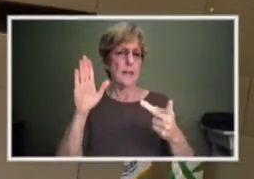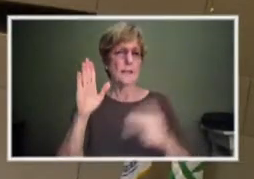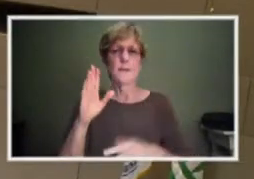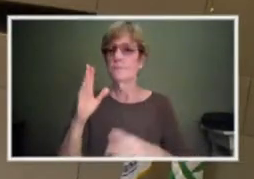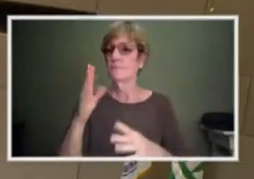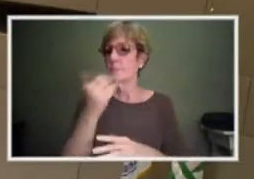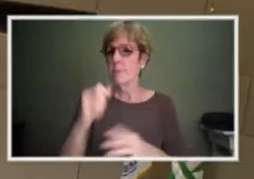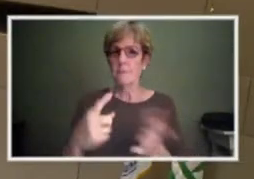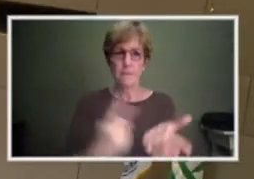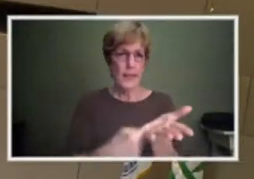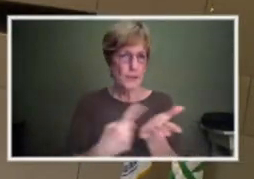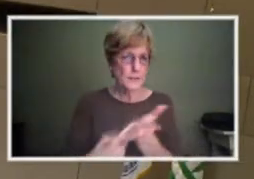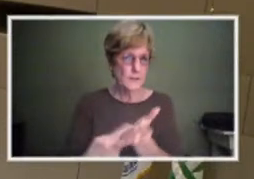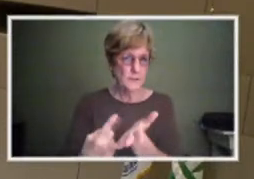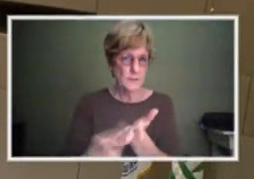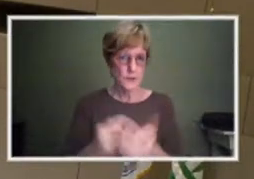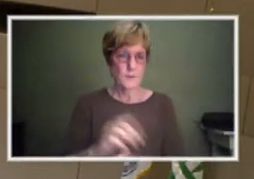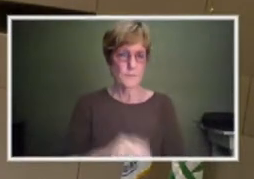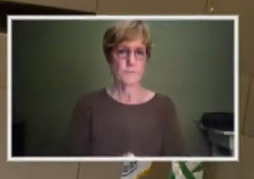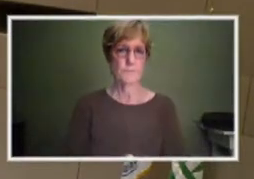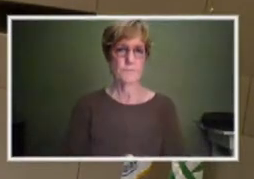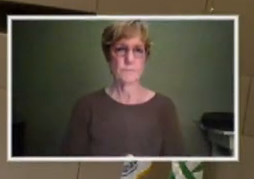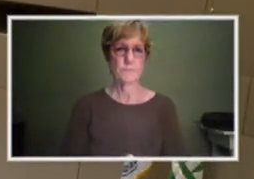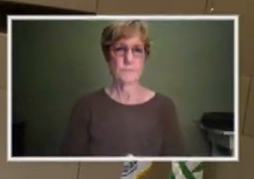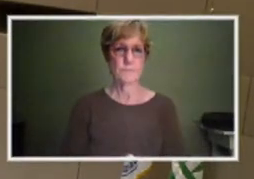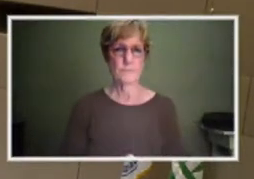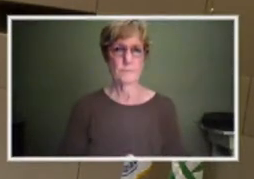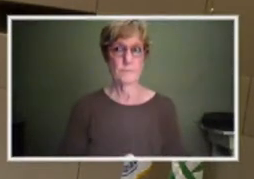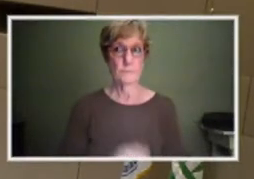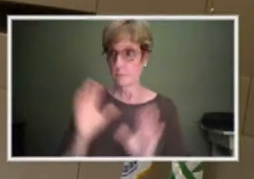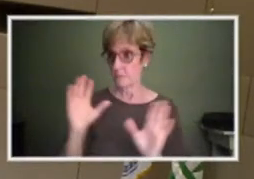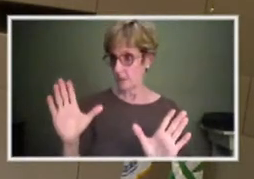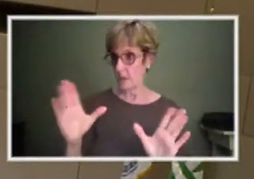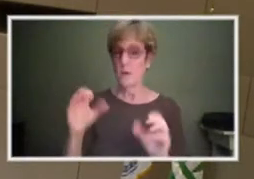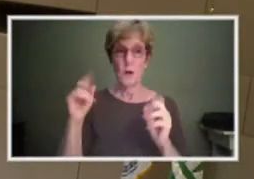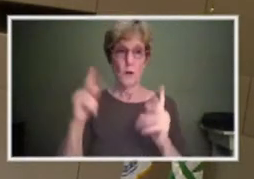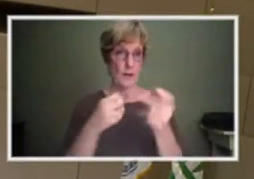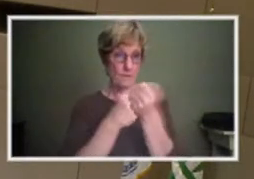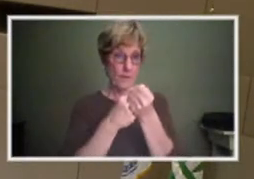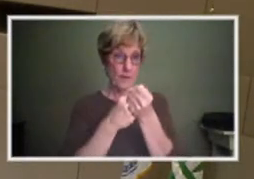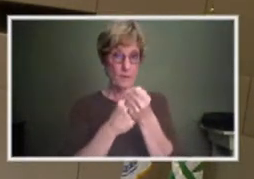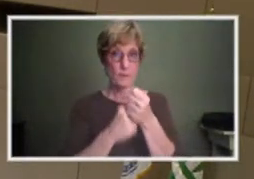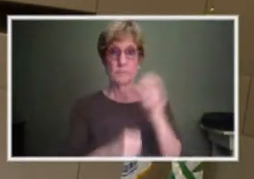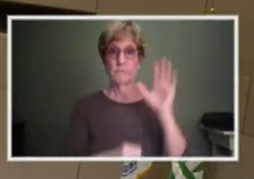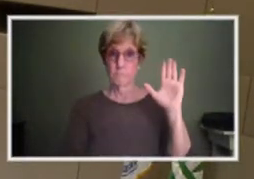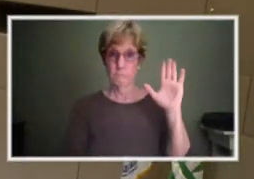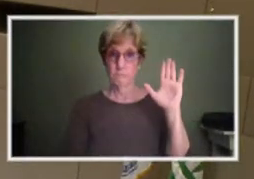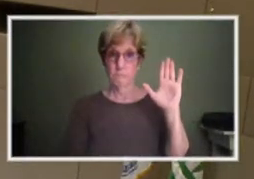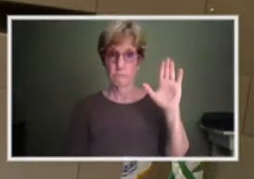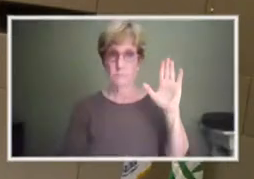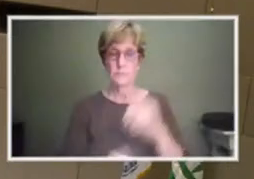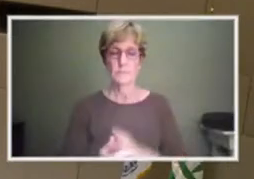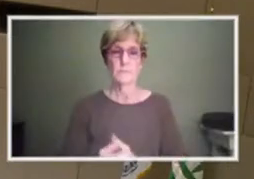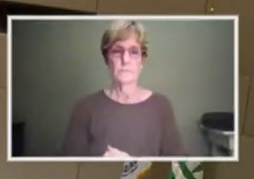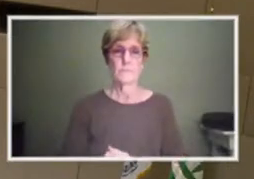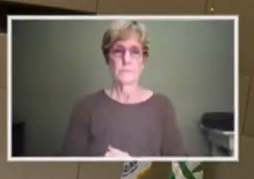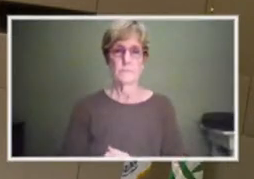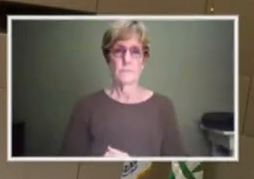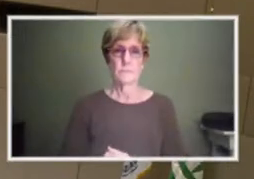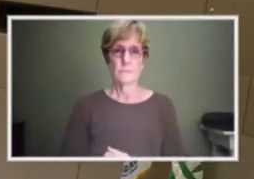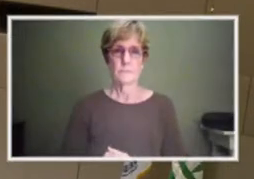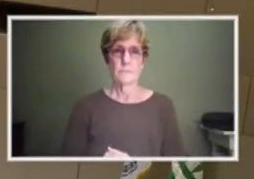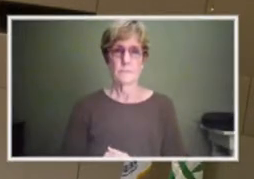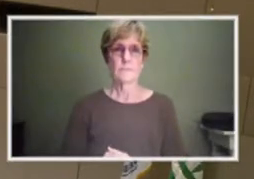any discussion? Hearing no discussion, all in favor, please raise your hands. All right, that